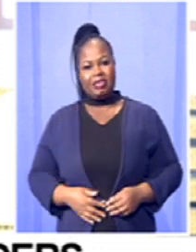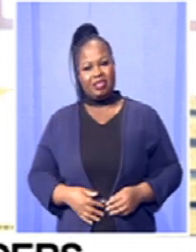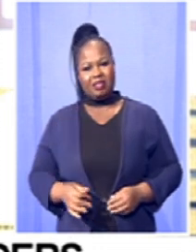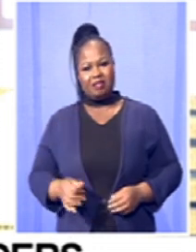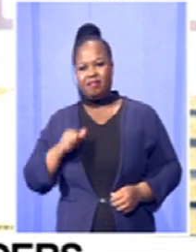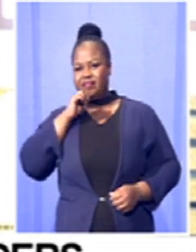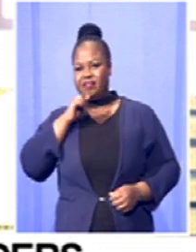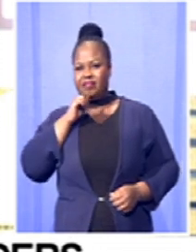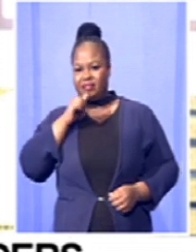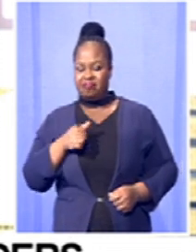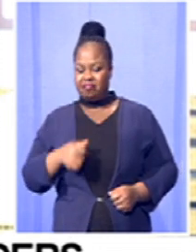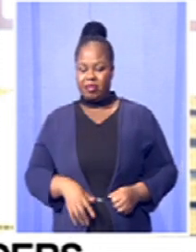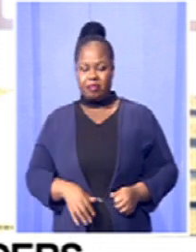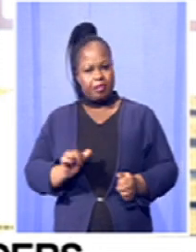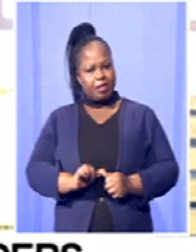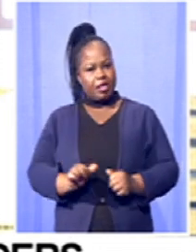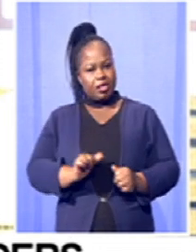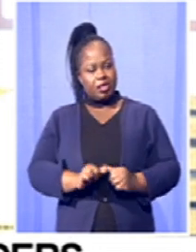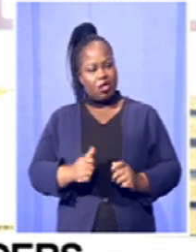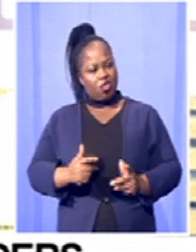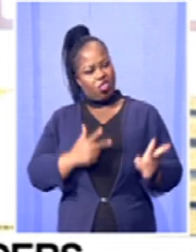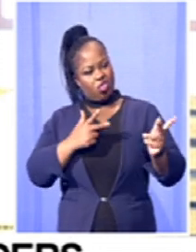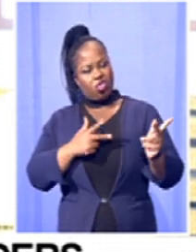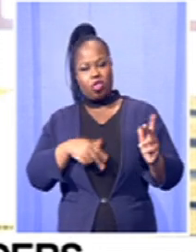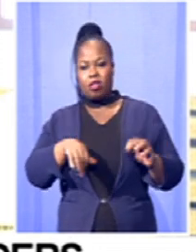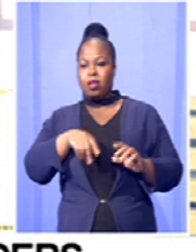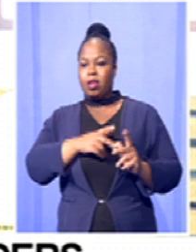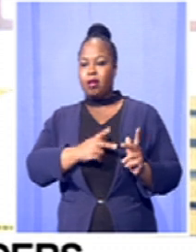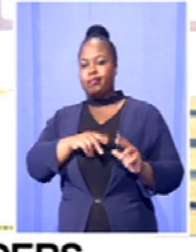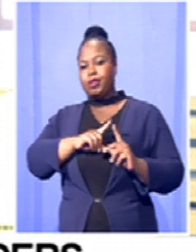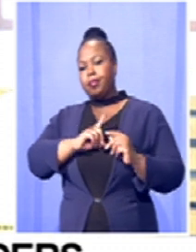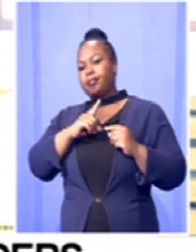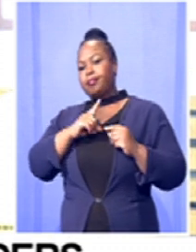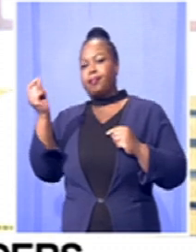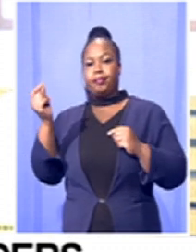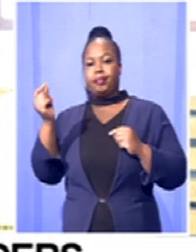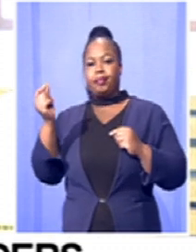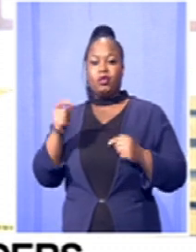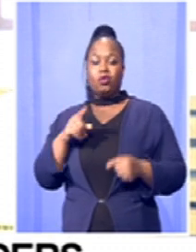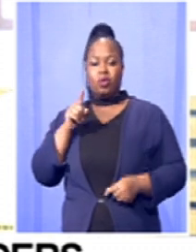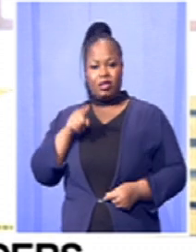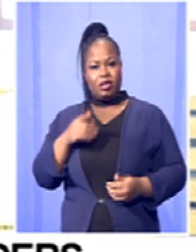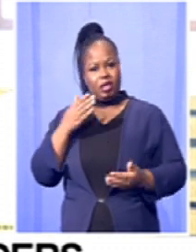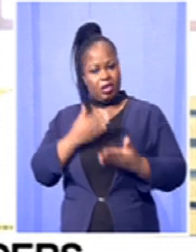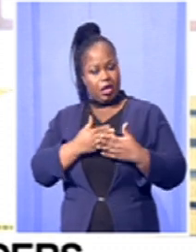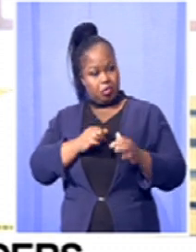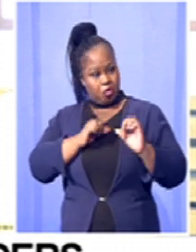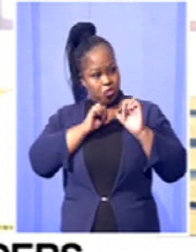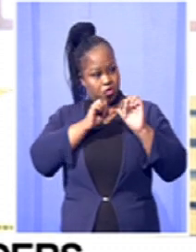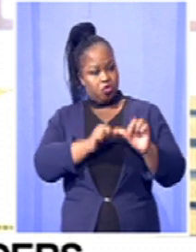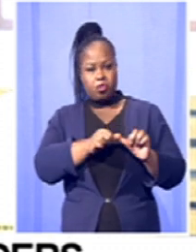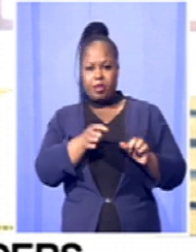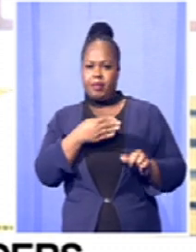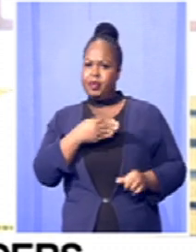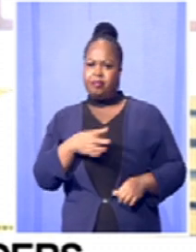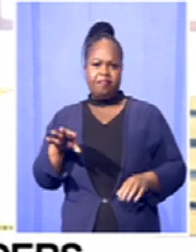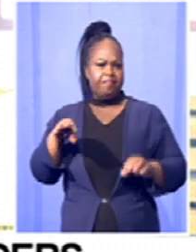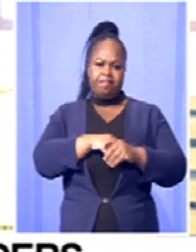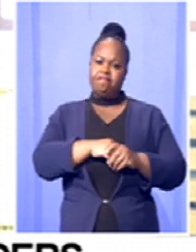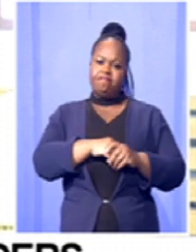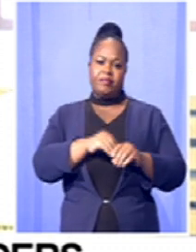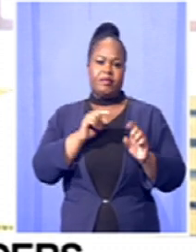stage a walkout. This matter can only continue in their absentia. They cannot be party to